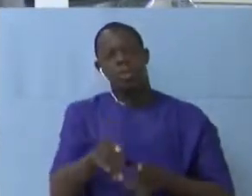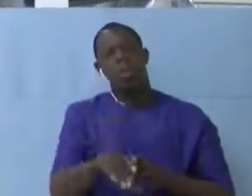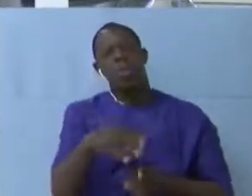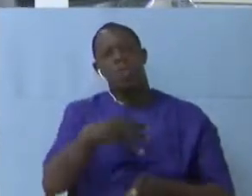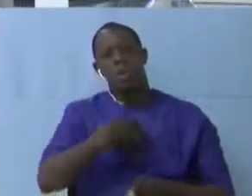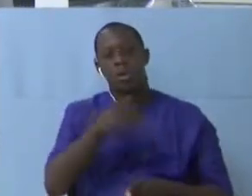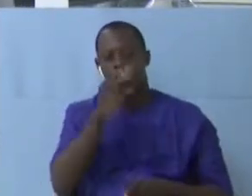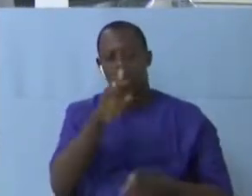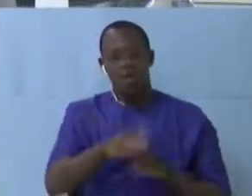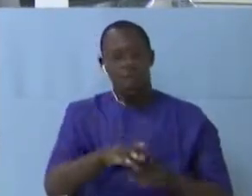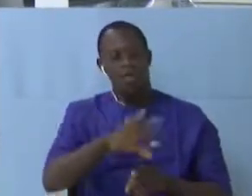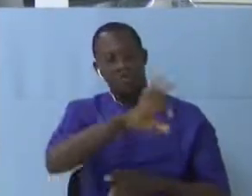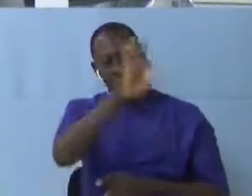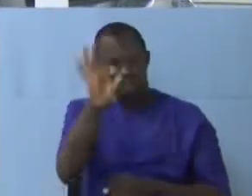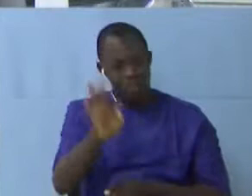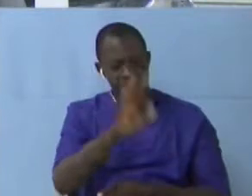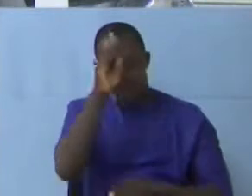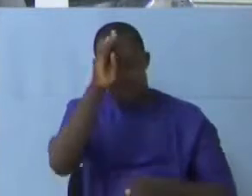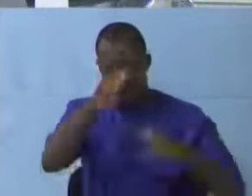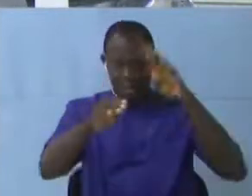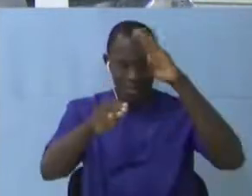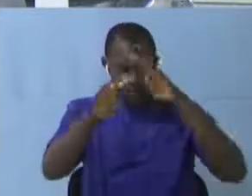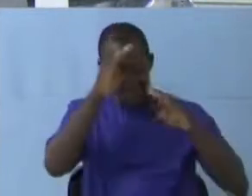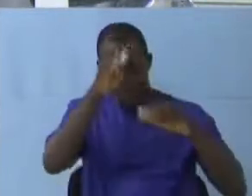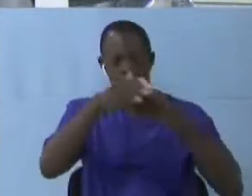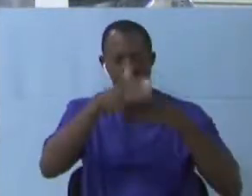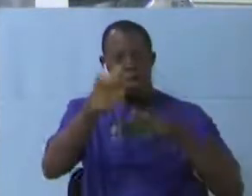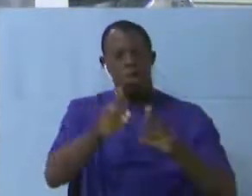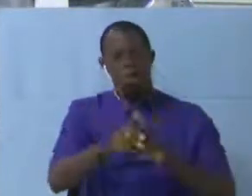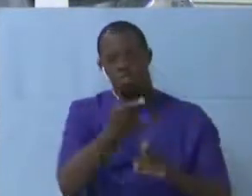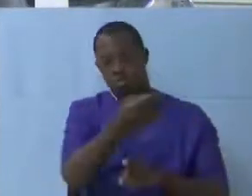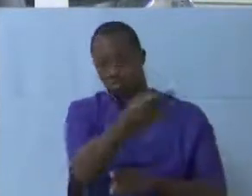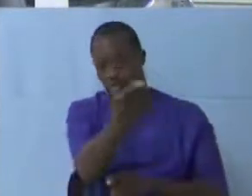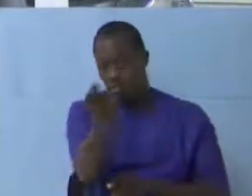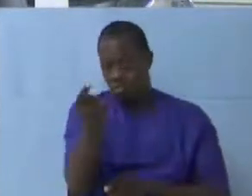I'm so very thankful. You have done extremely well. But,